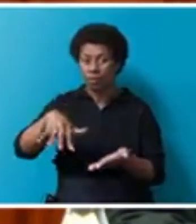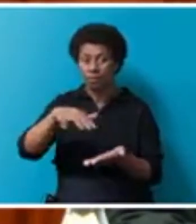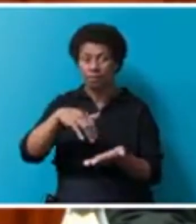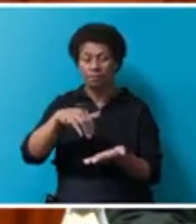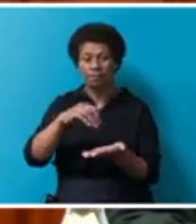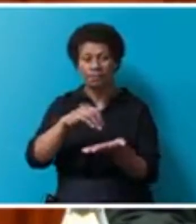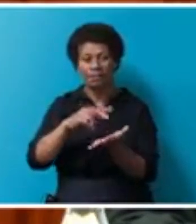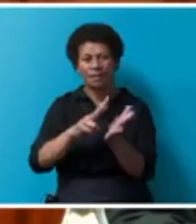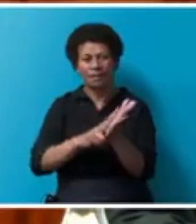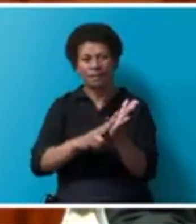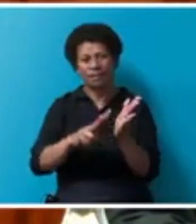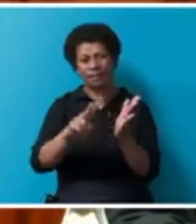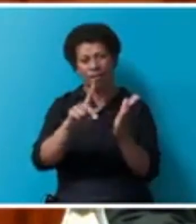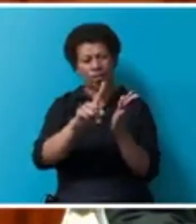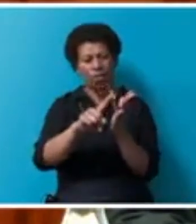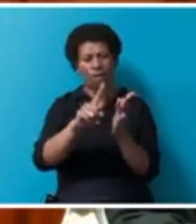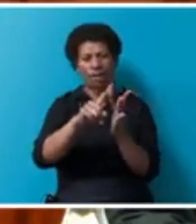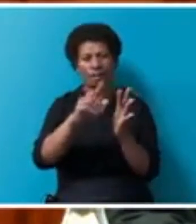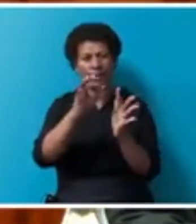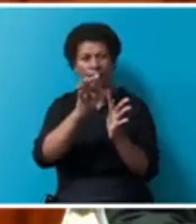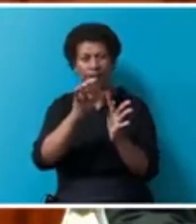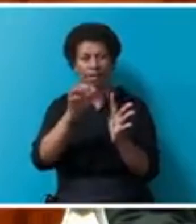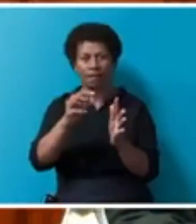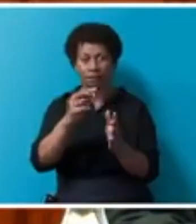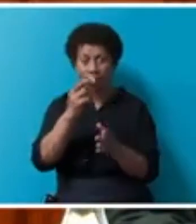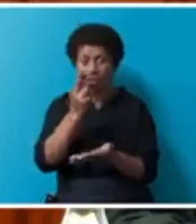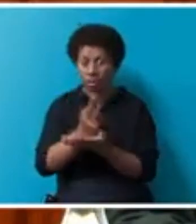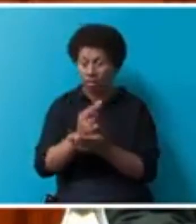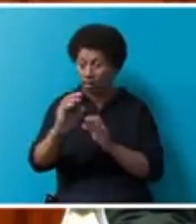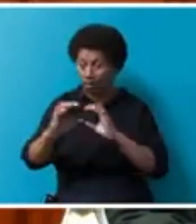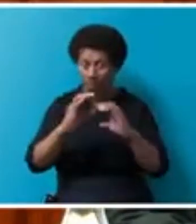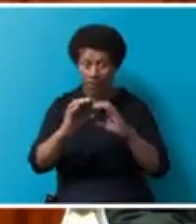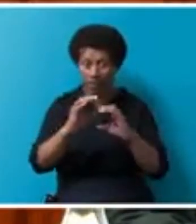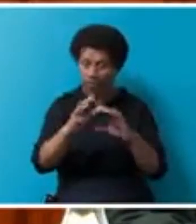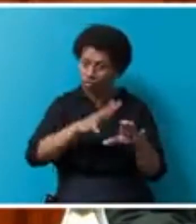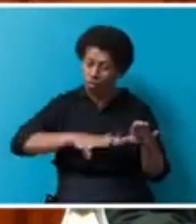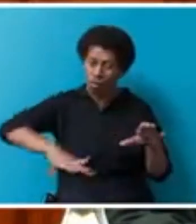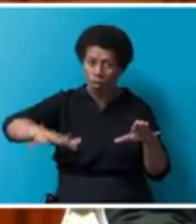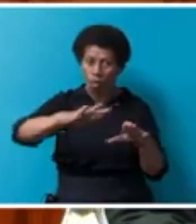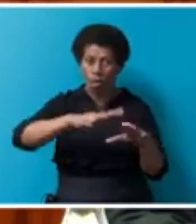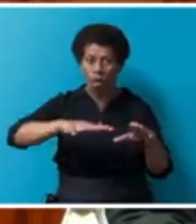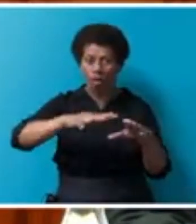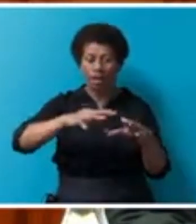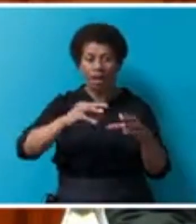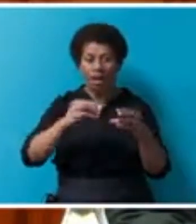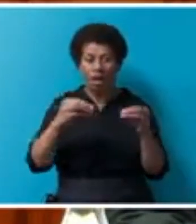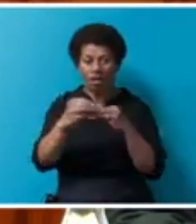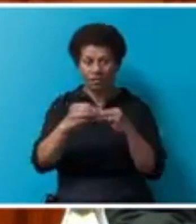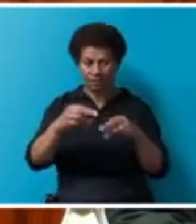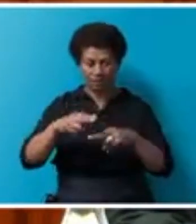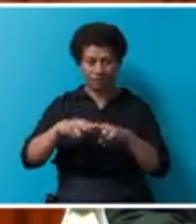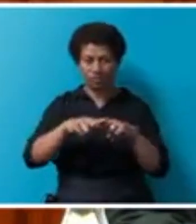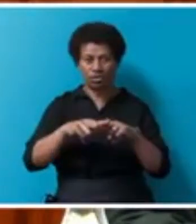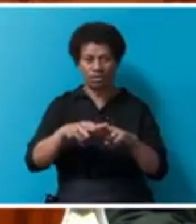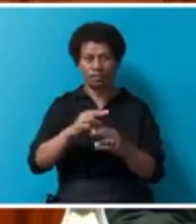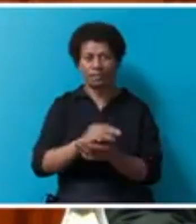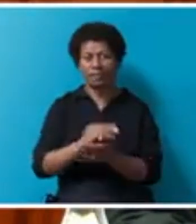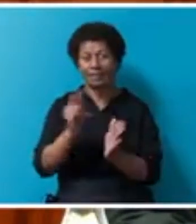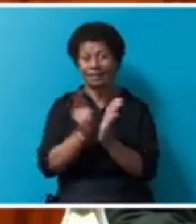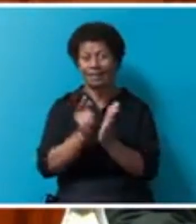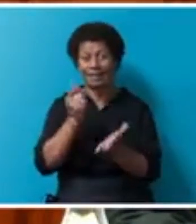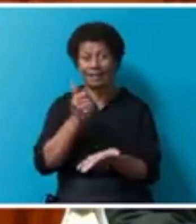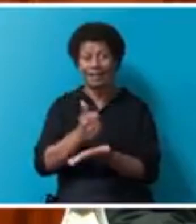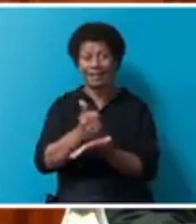VoIP system and enabling a real-time communication across all its offices. Legal Aid has also carried out awareness program